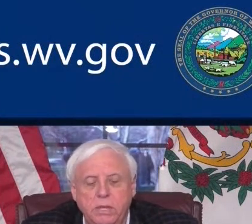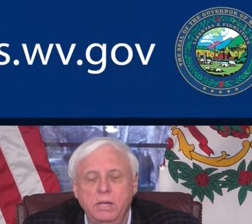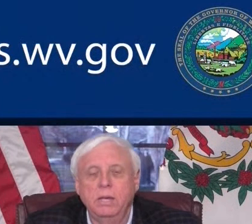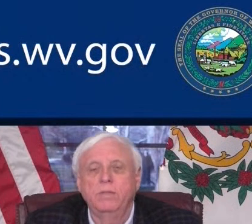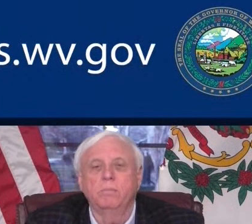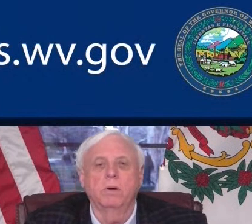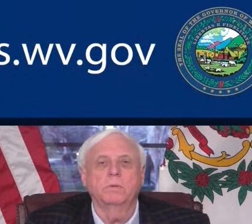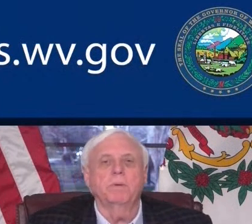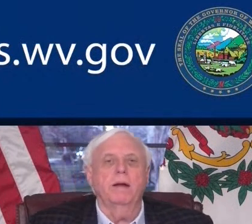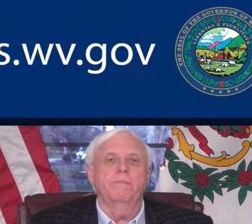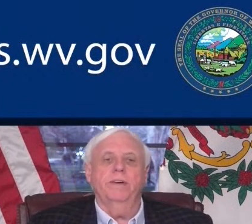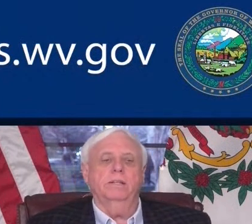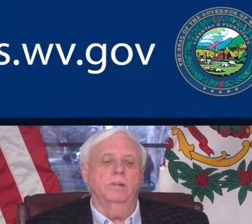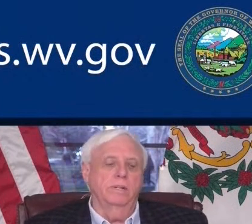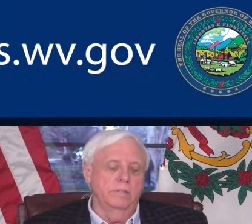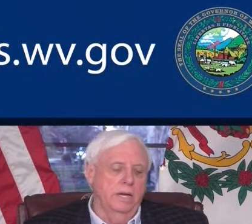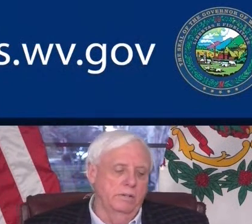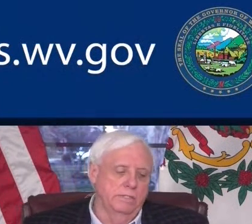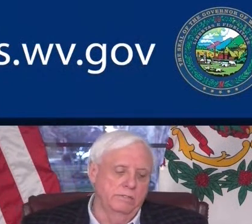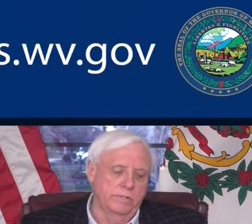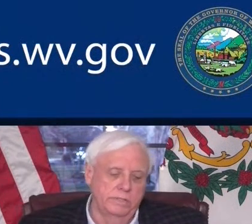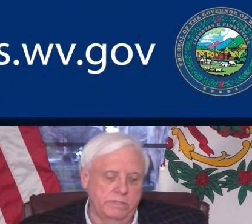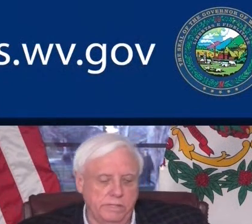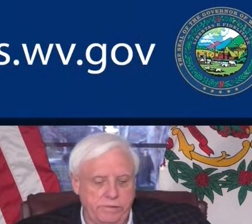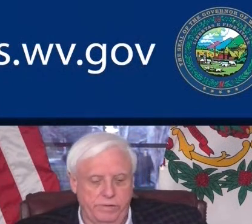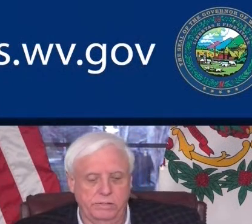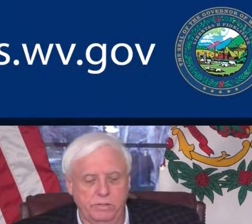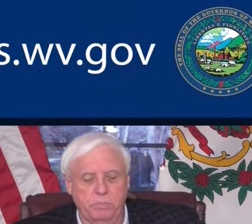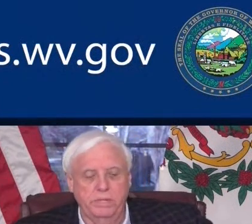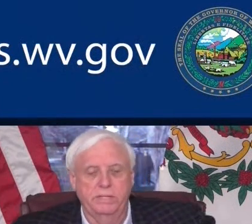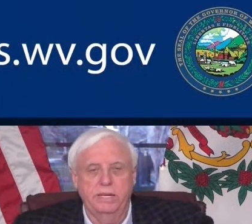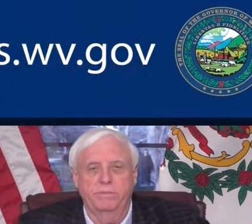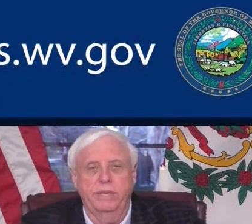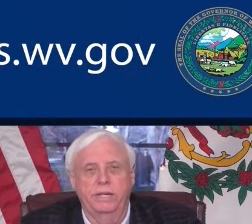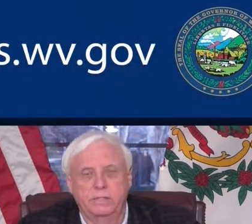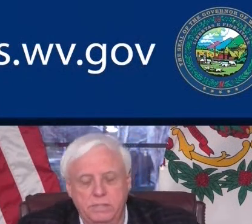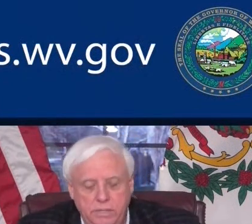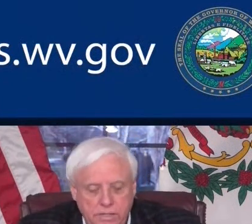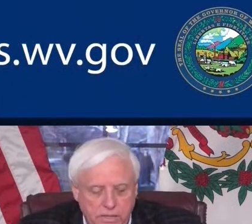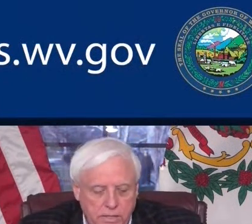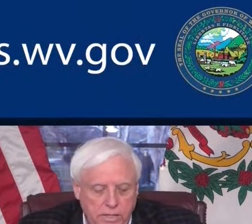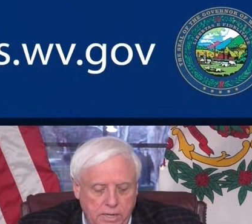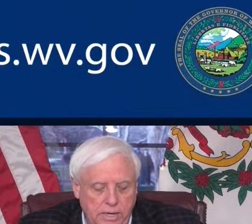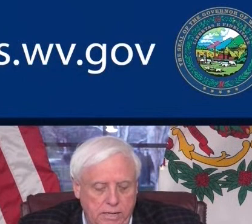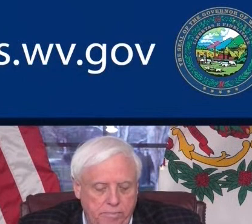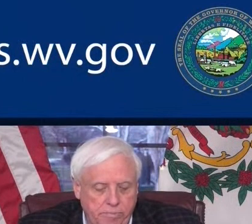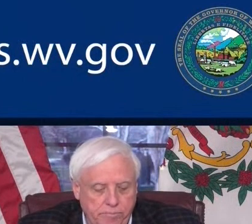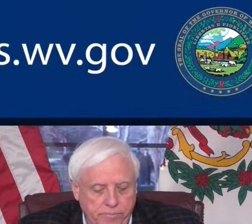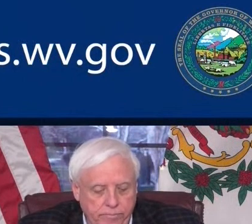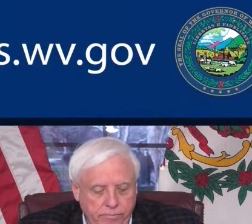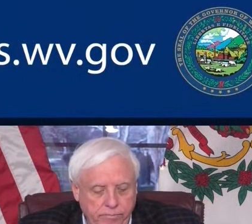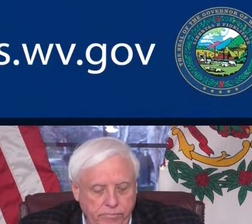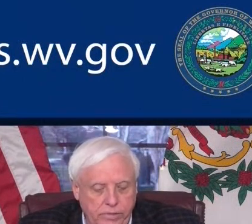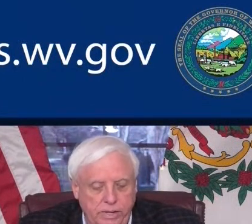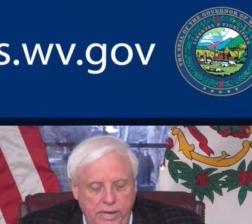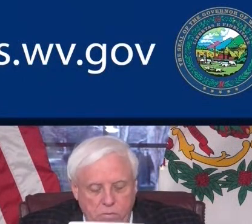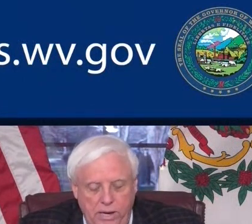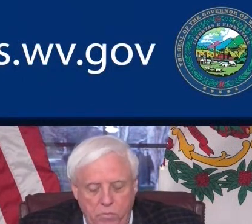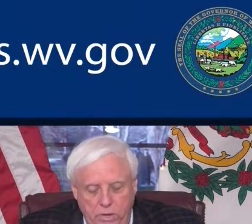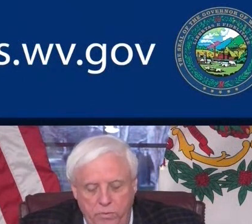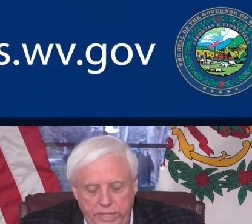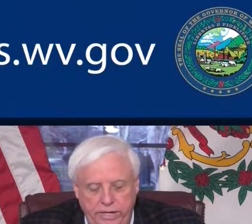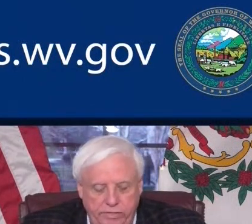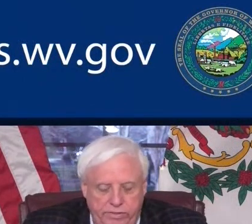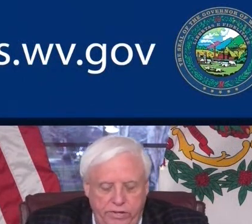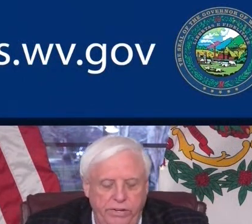because the multiplier effect on those dollars is really significant. So please take advantage. I